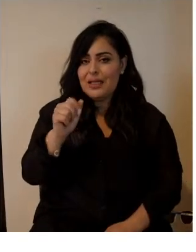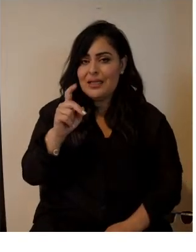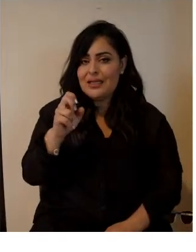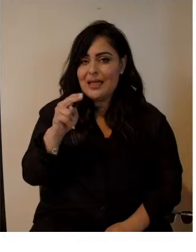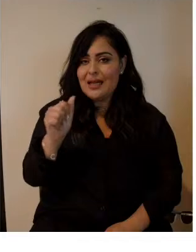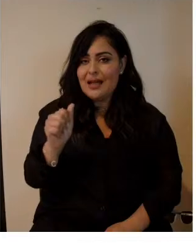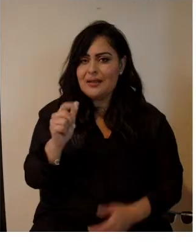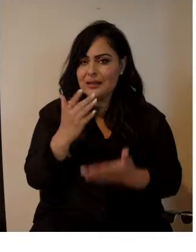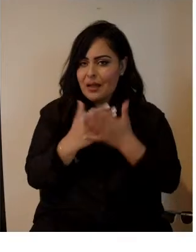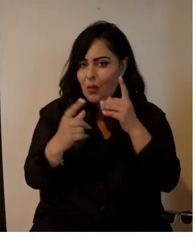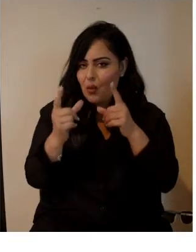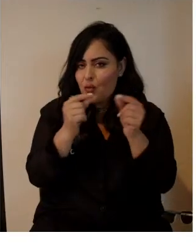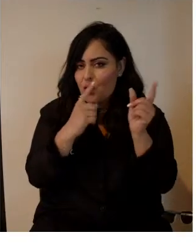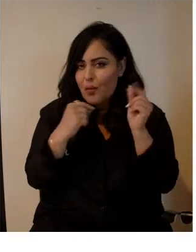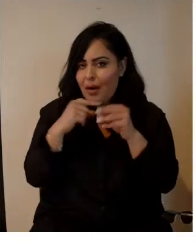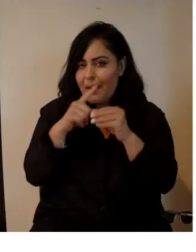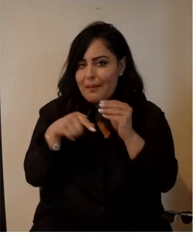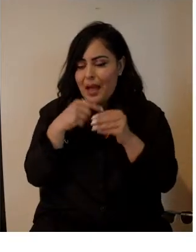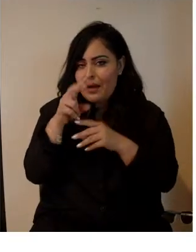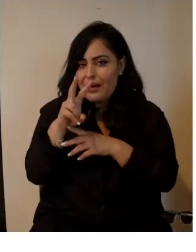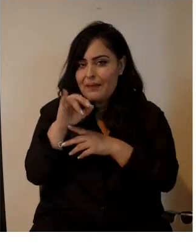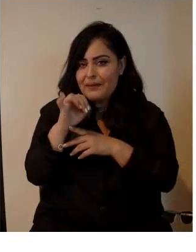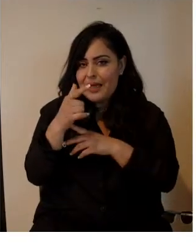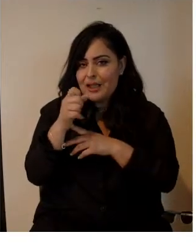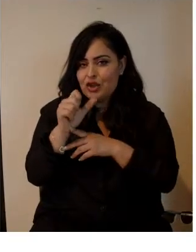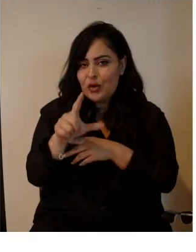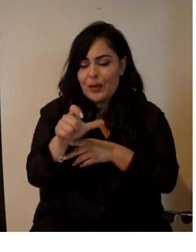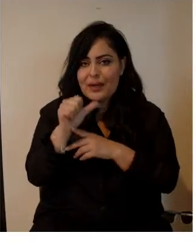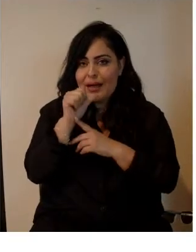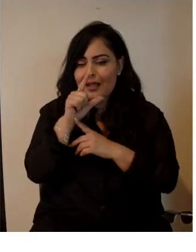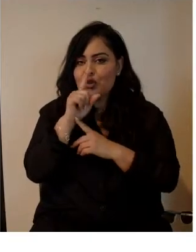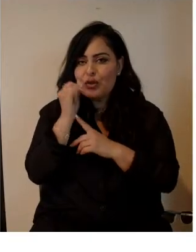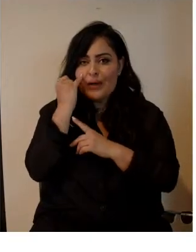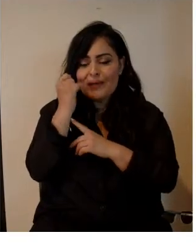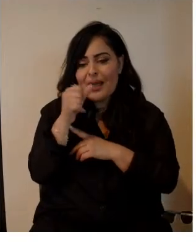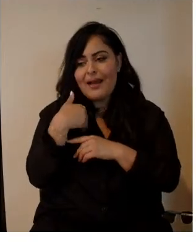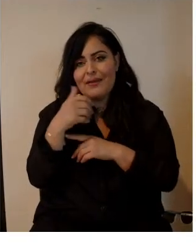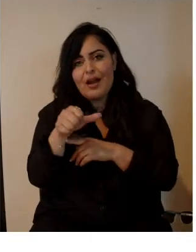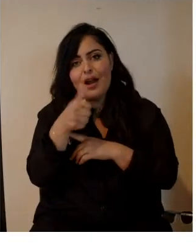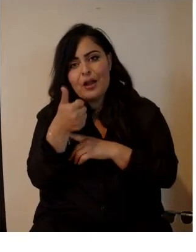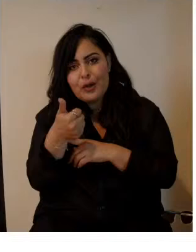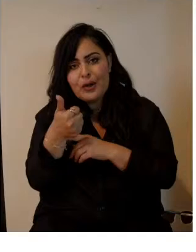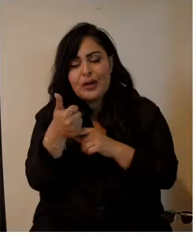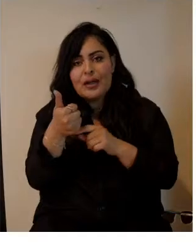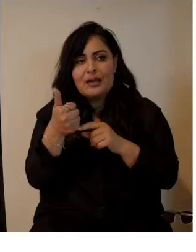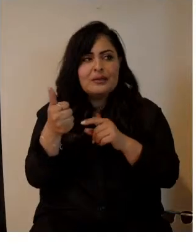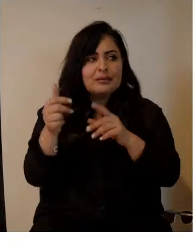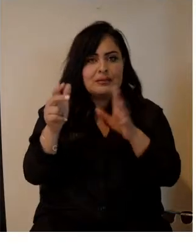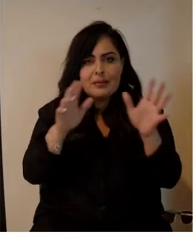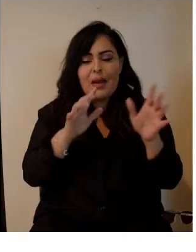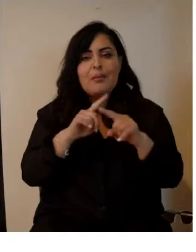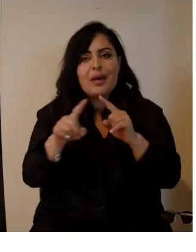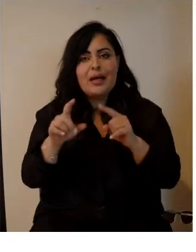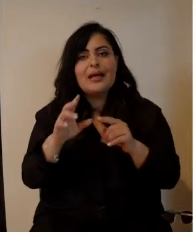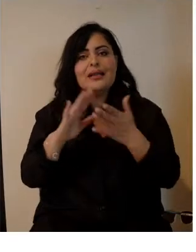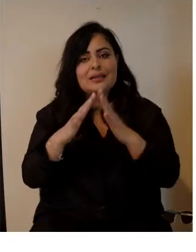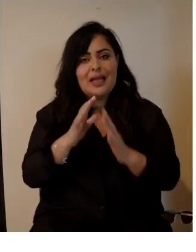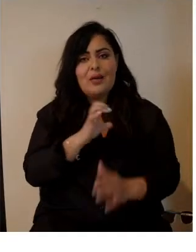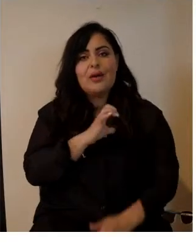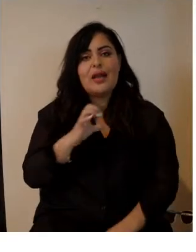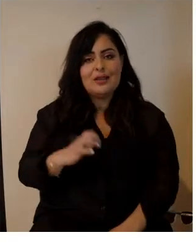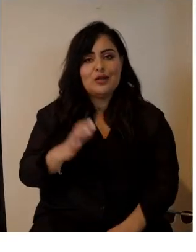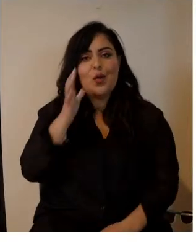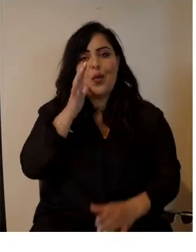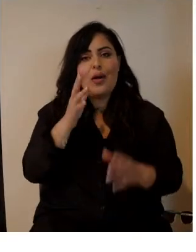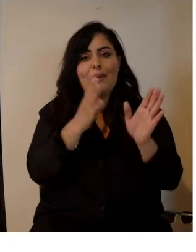on about a vigil. I'm not sure if others are planned, but they probably the seeds of that. The town council is planning